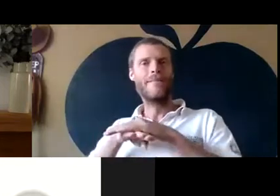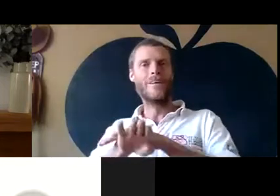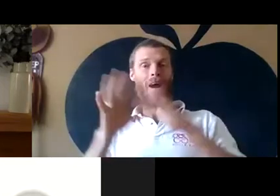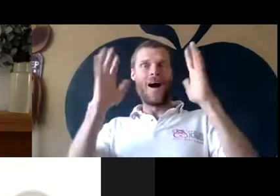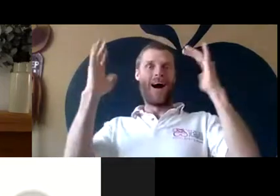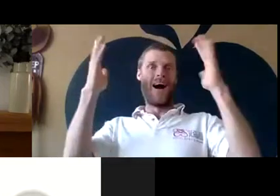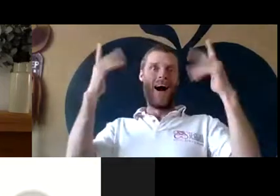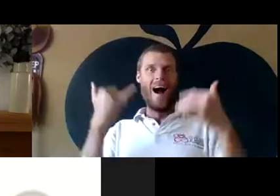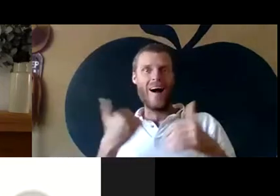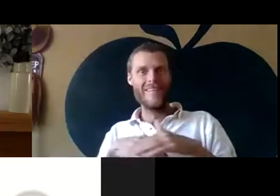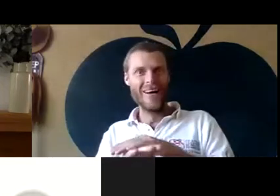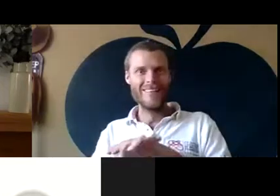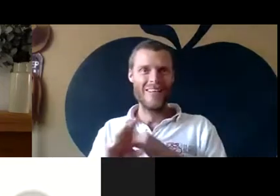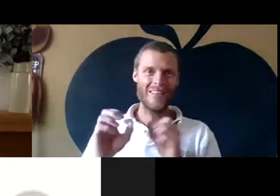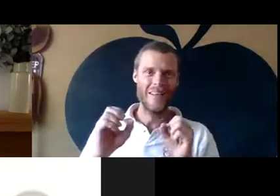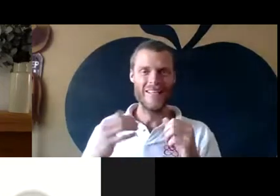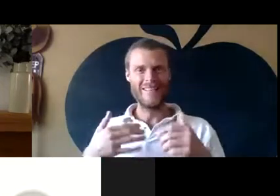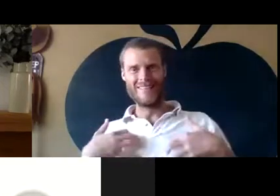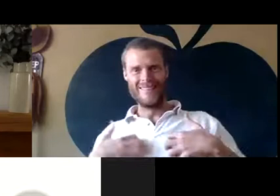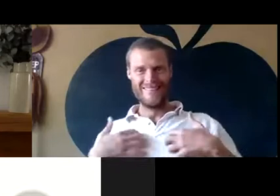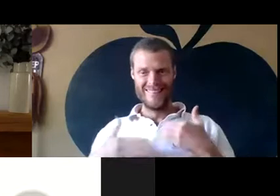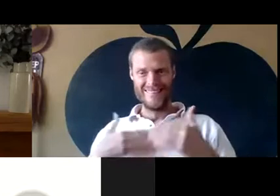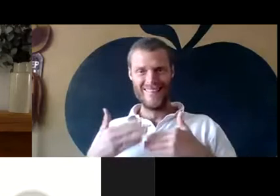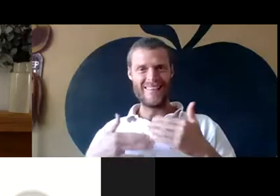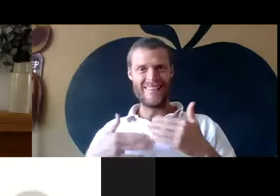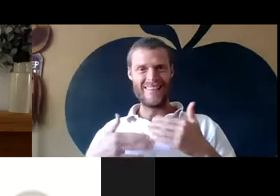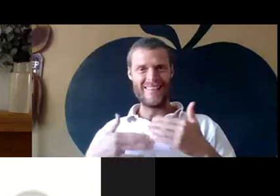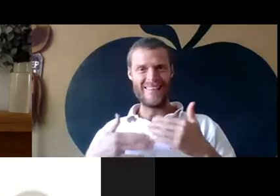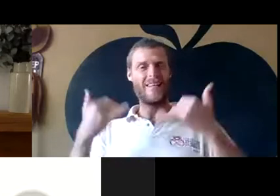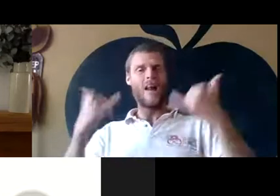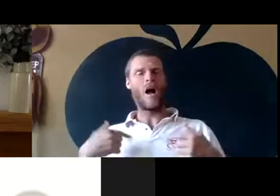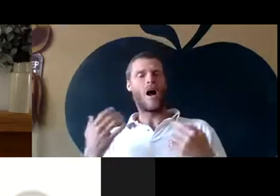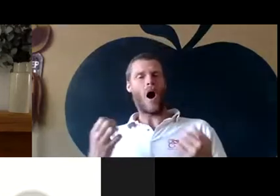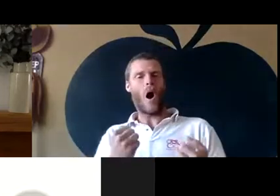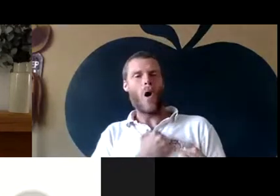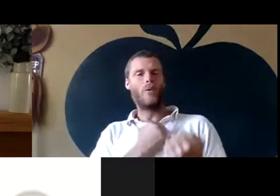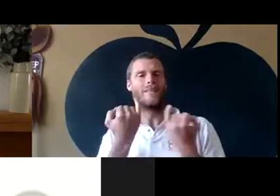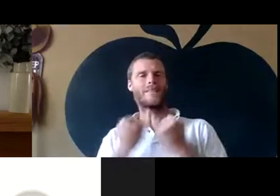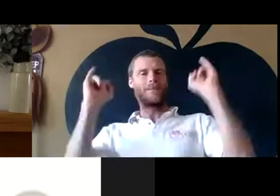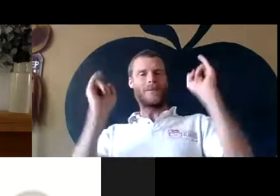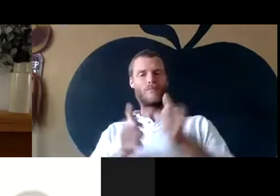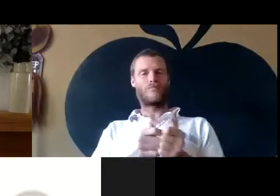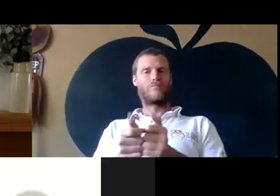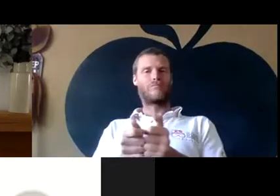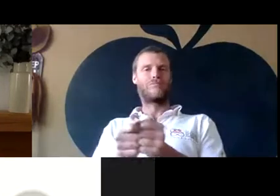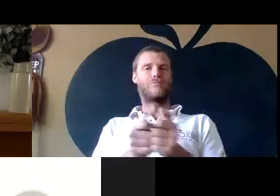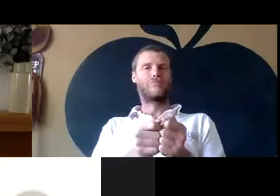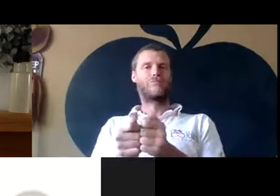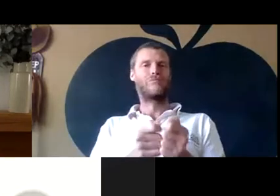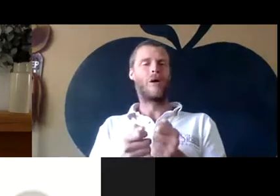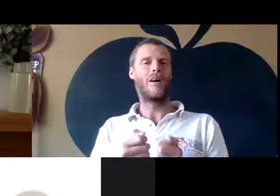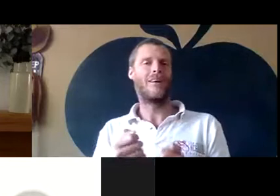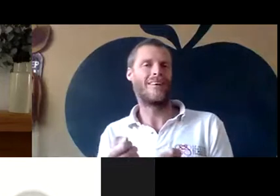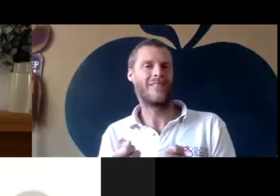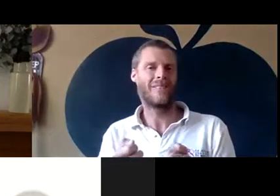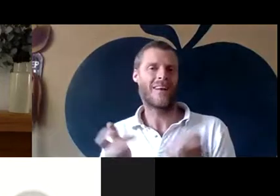myself. Now, you've got a video. You do it quite, first of all, they had faxes, and now